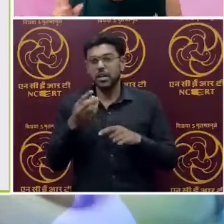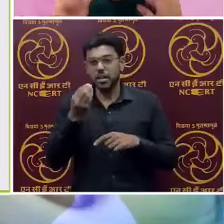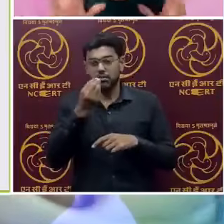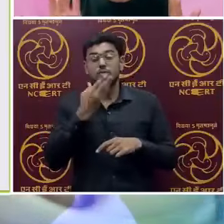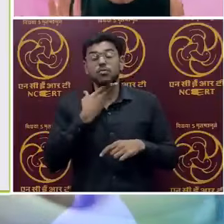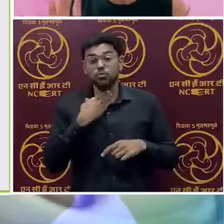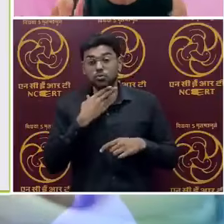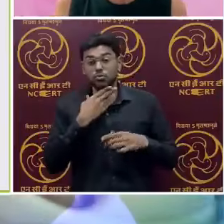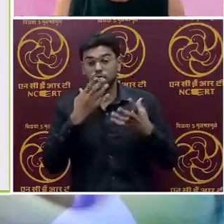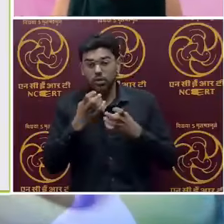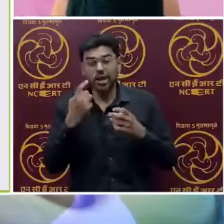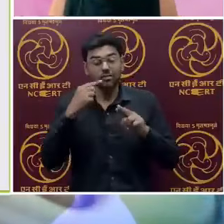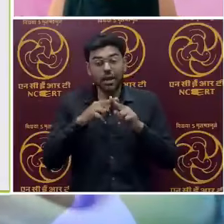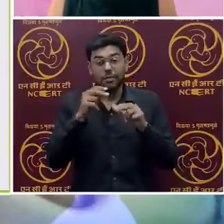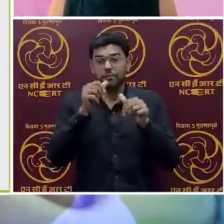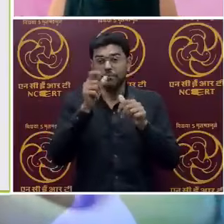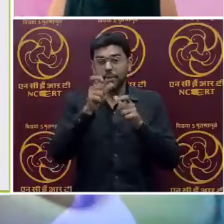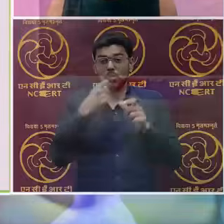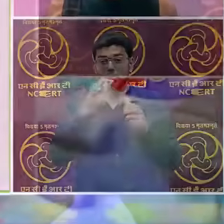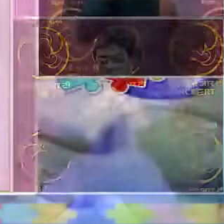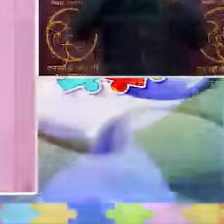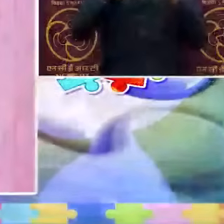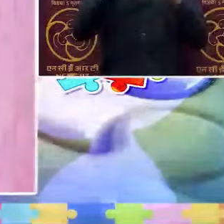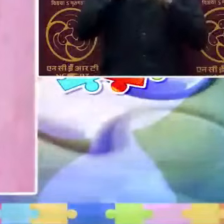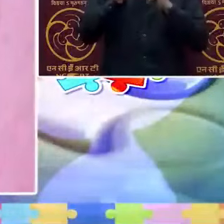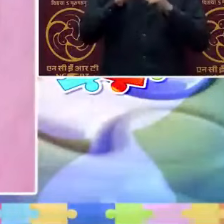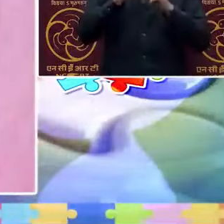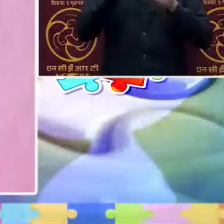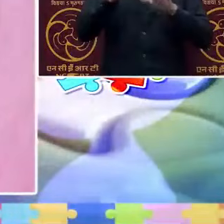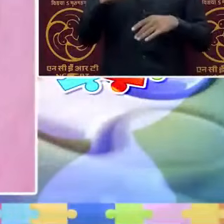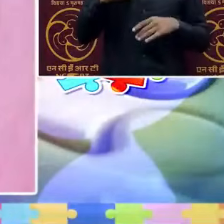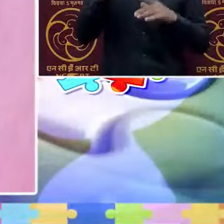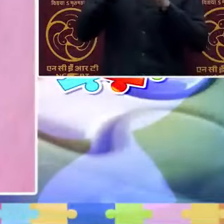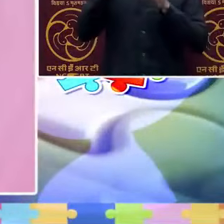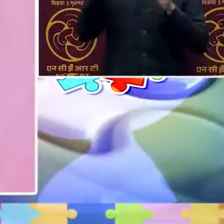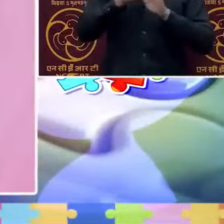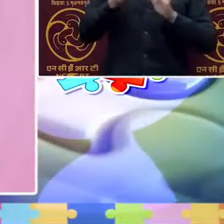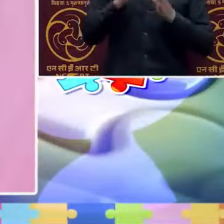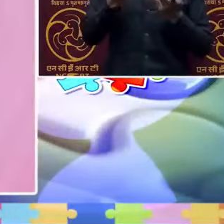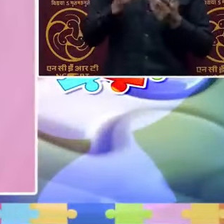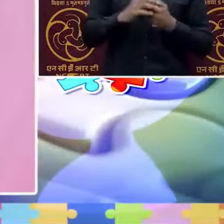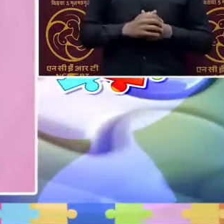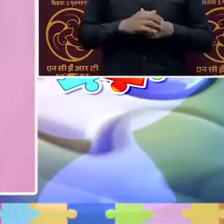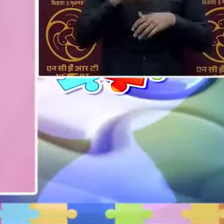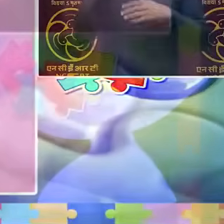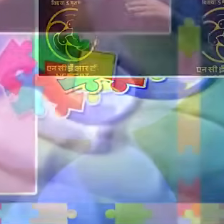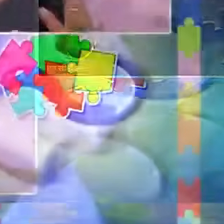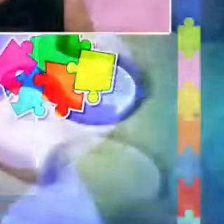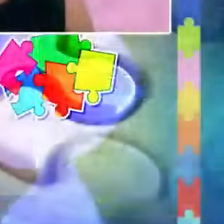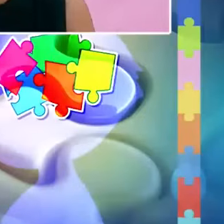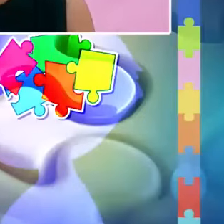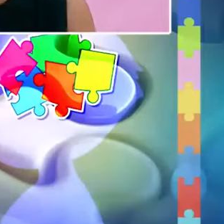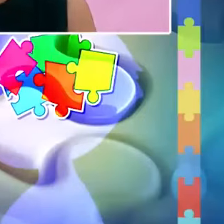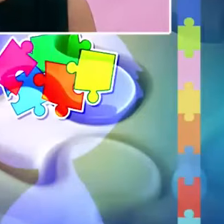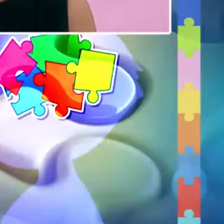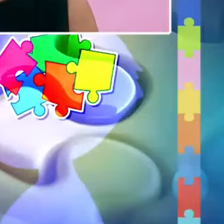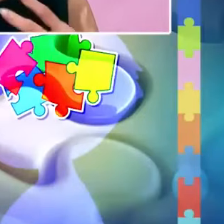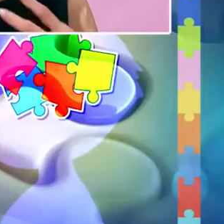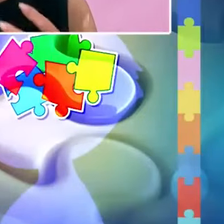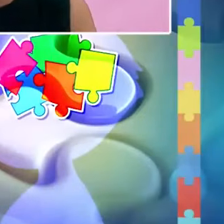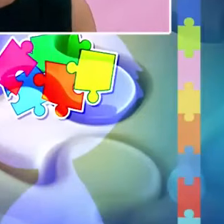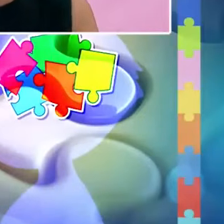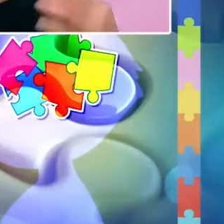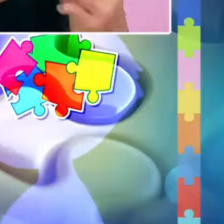people, if they have autism, then chances are they will not be doing that. Another very significant one is that autistic people,